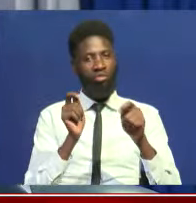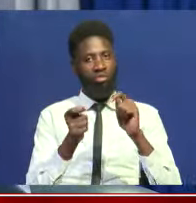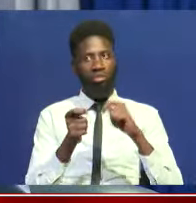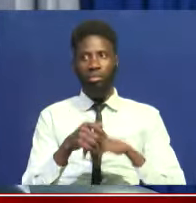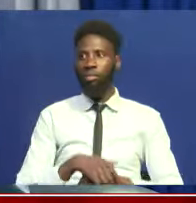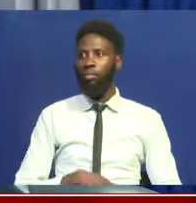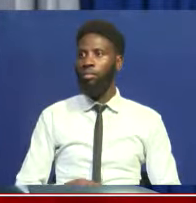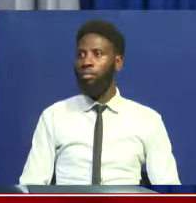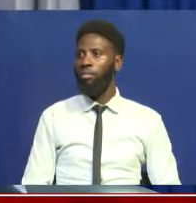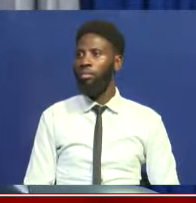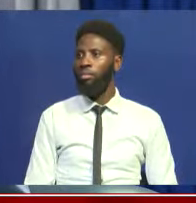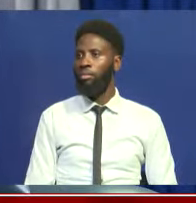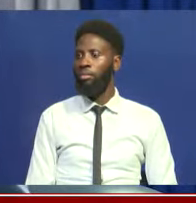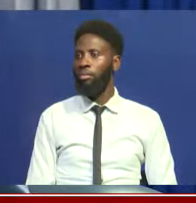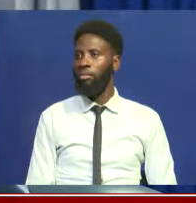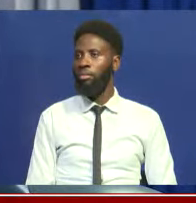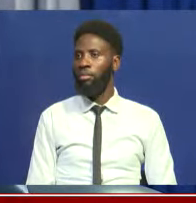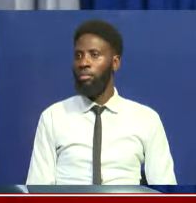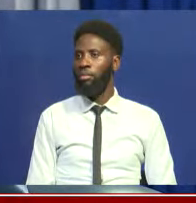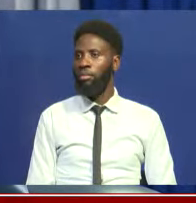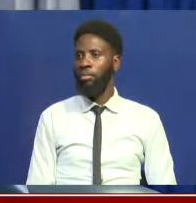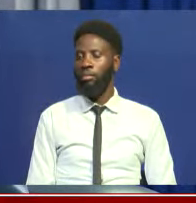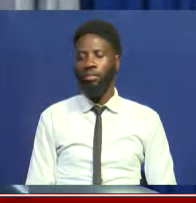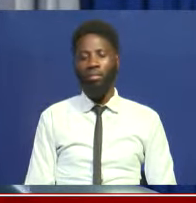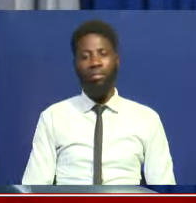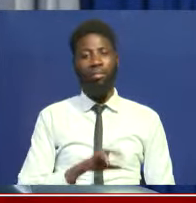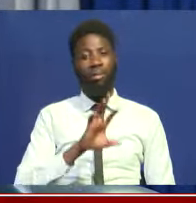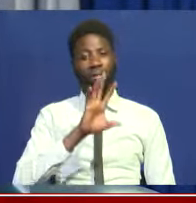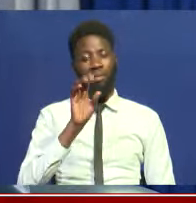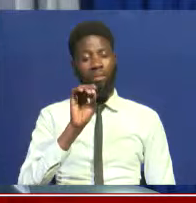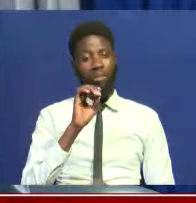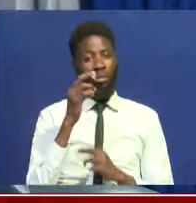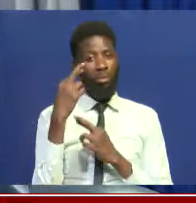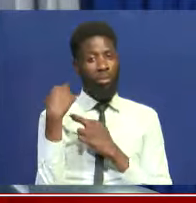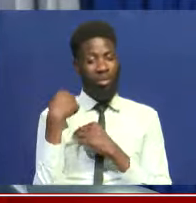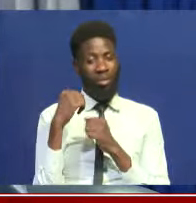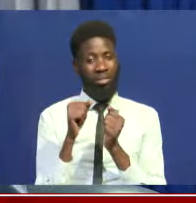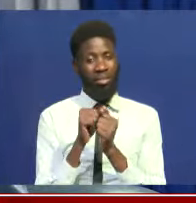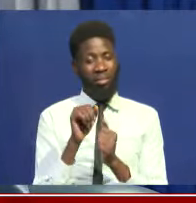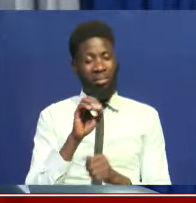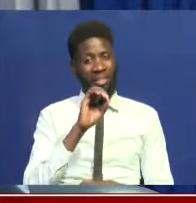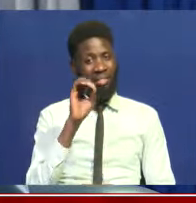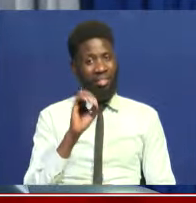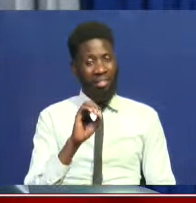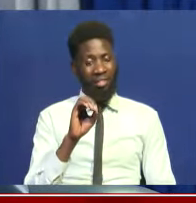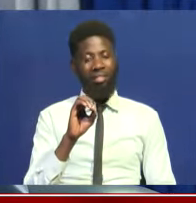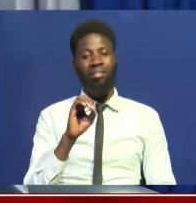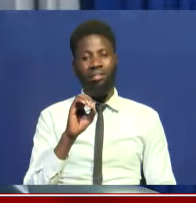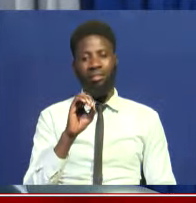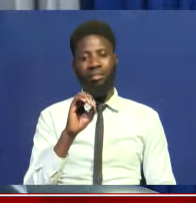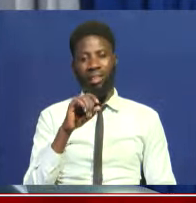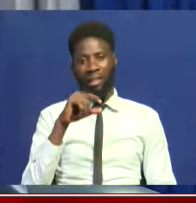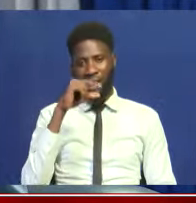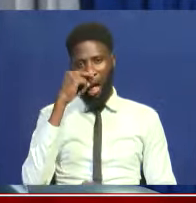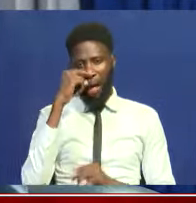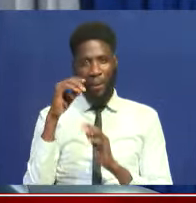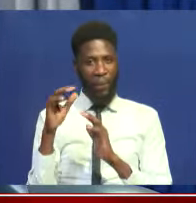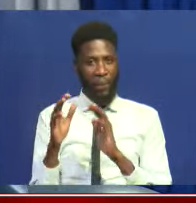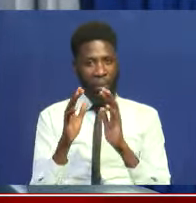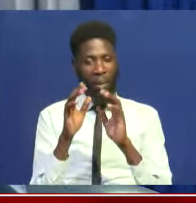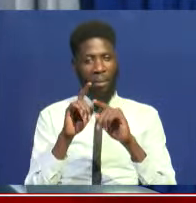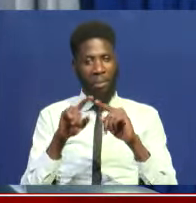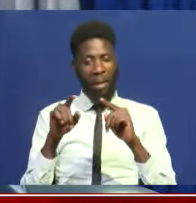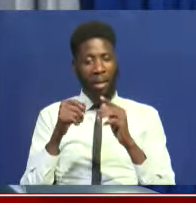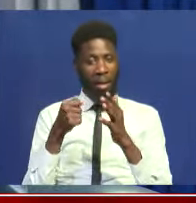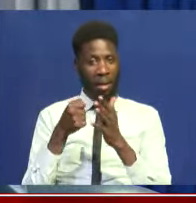Africa is responsible for only 10% of greenhouse gas emissions, but the impact of climate change affects Africa the most, especially